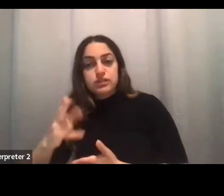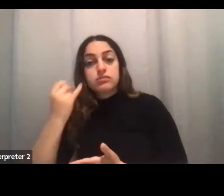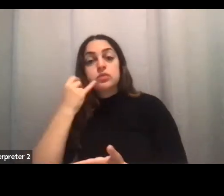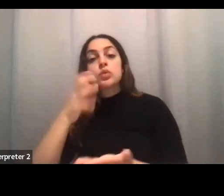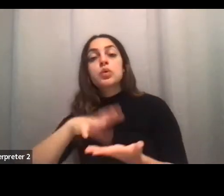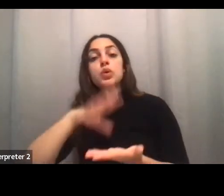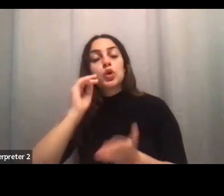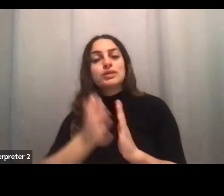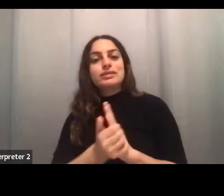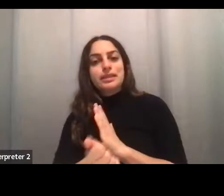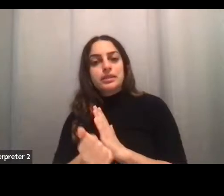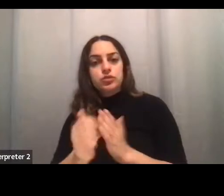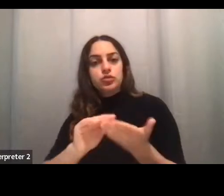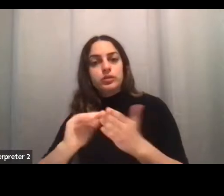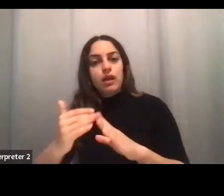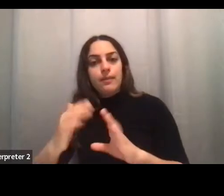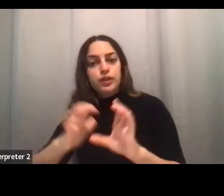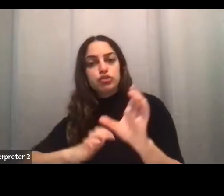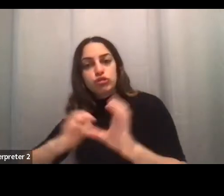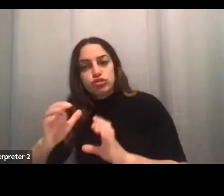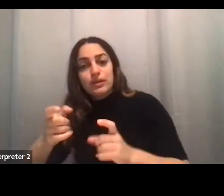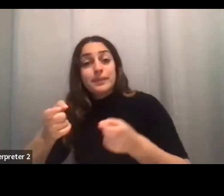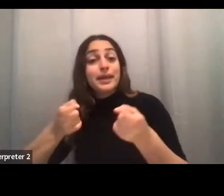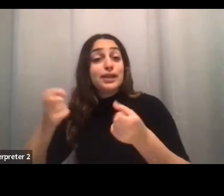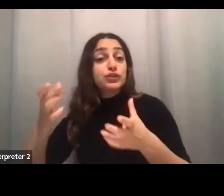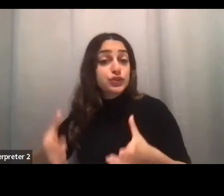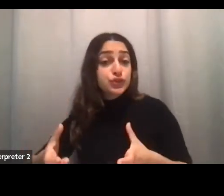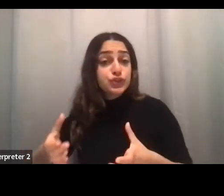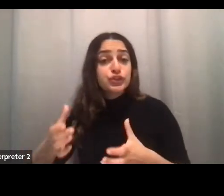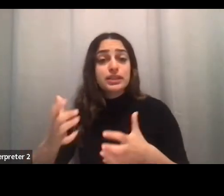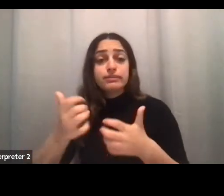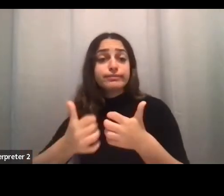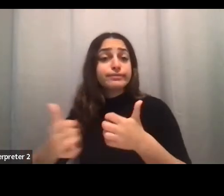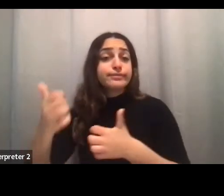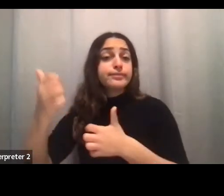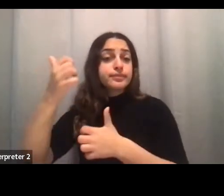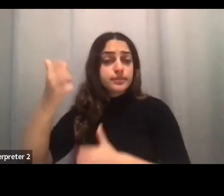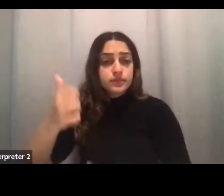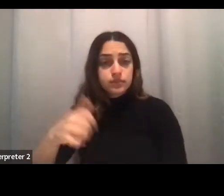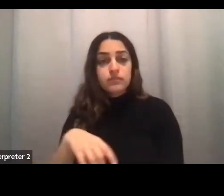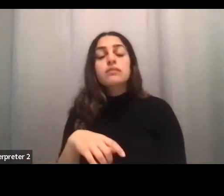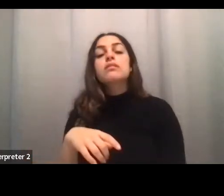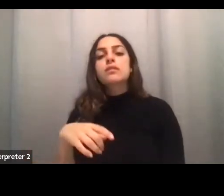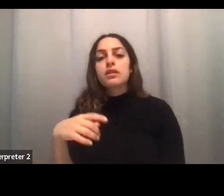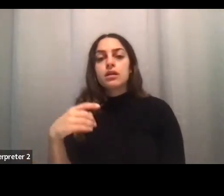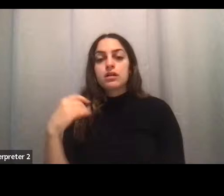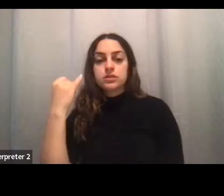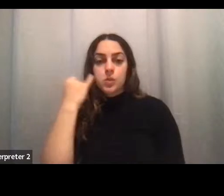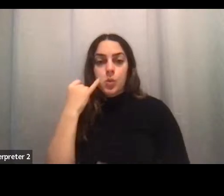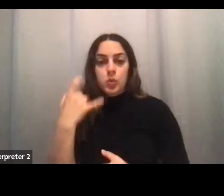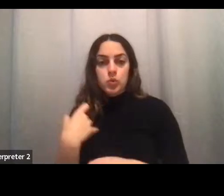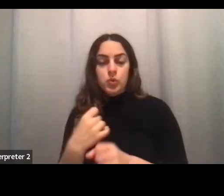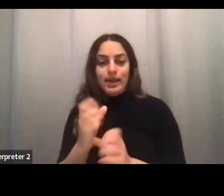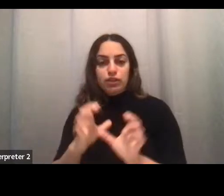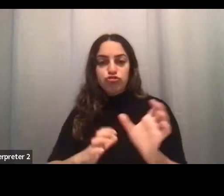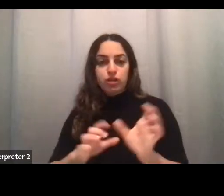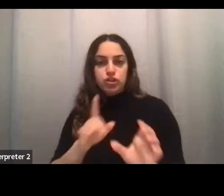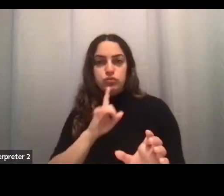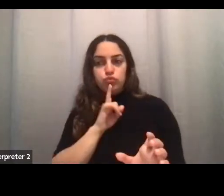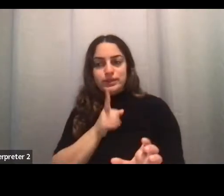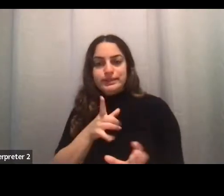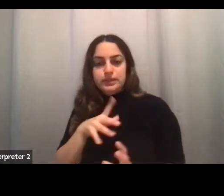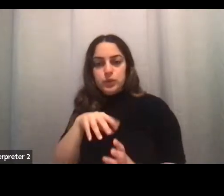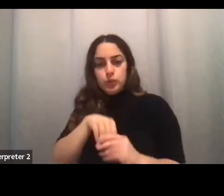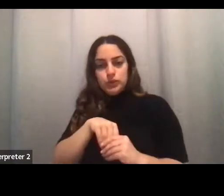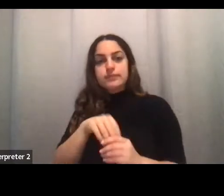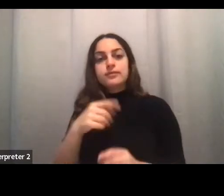become construction managers and senior executives because uh to make construction truly inclusive